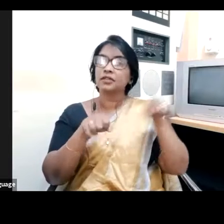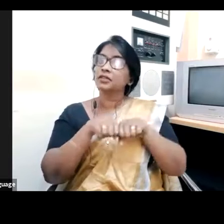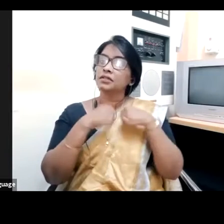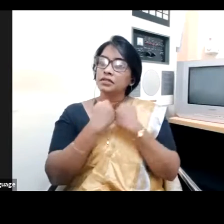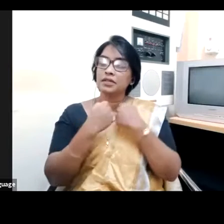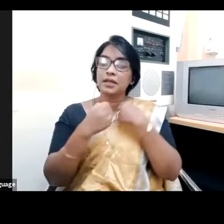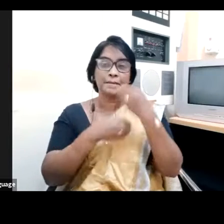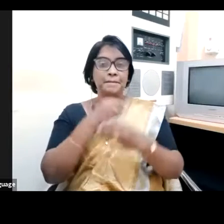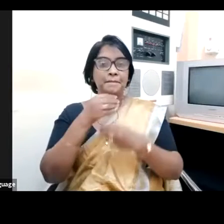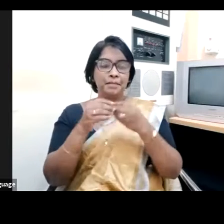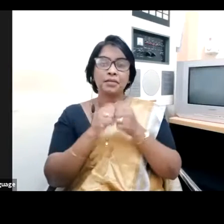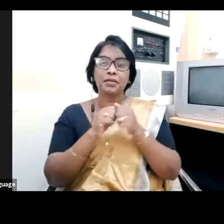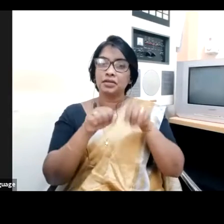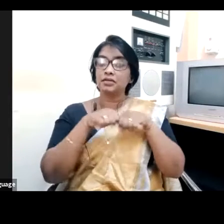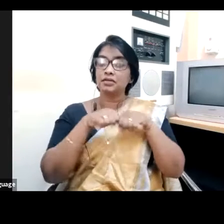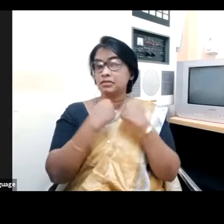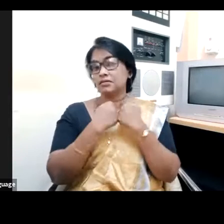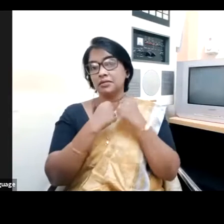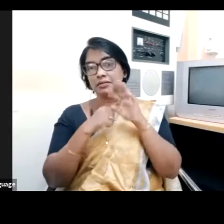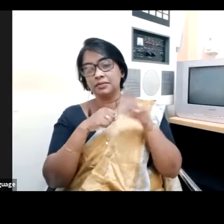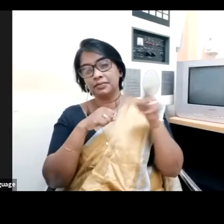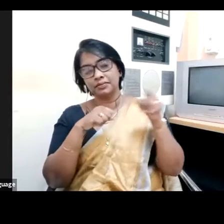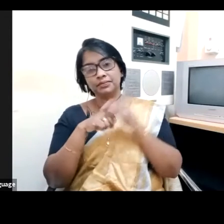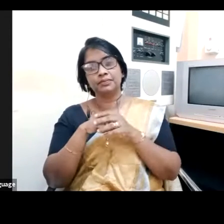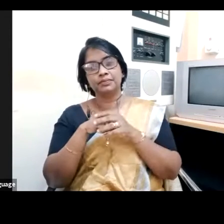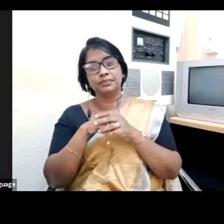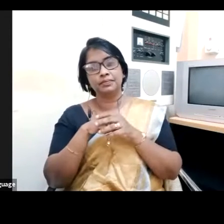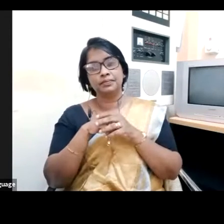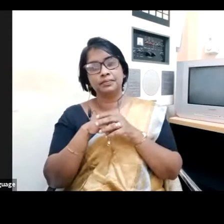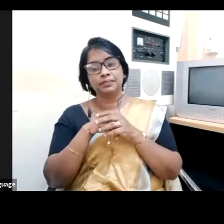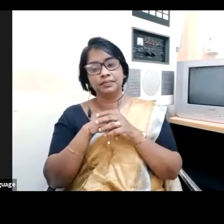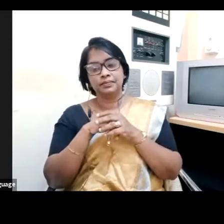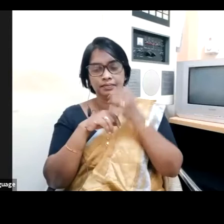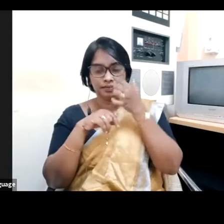if they are sort of biodiversity is being